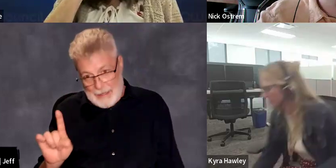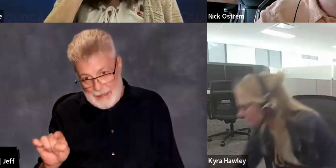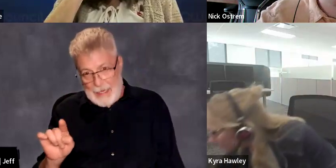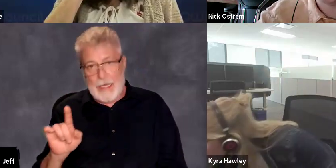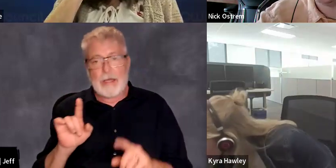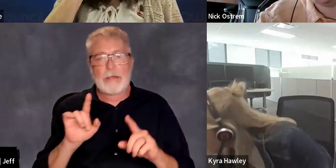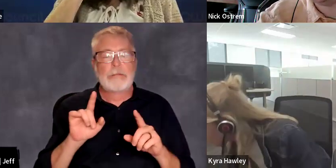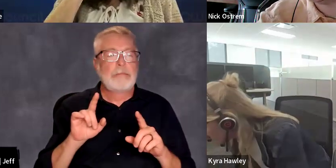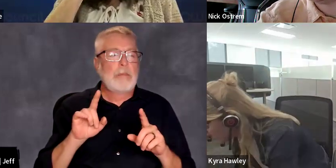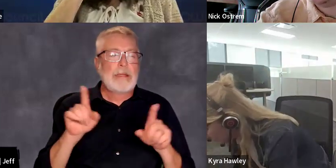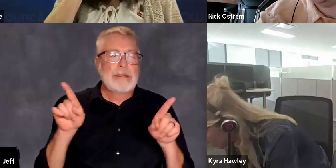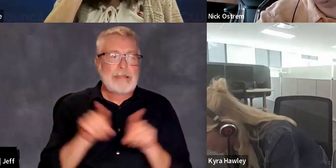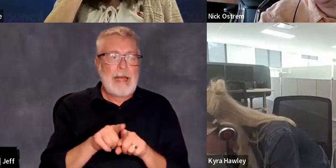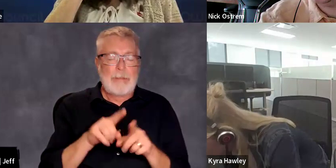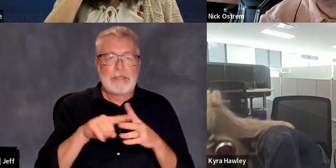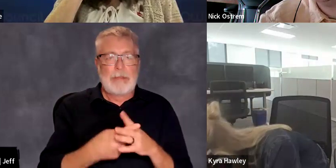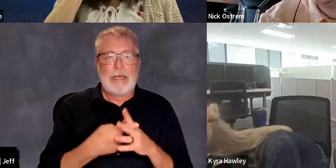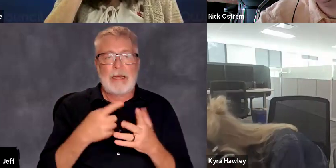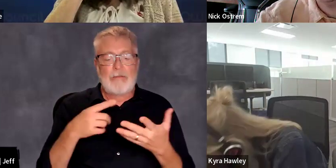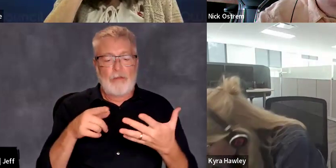You'll do the same thing that you did at the beginning of step 3.